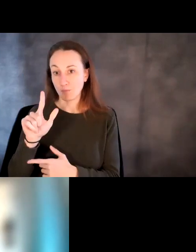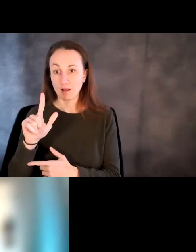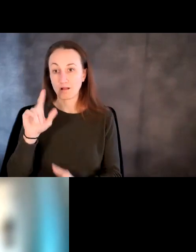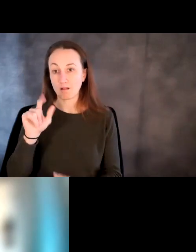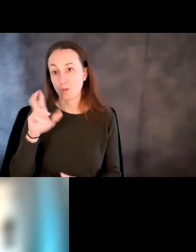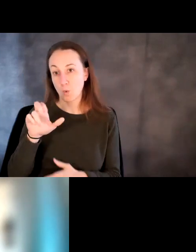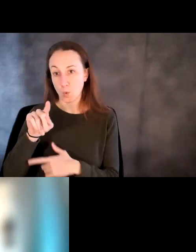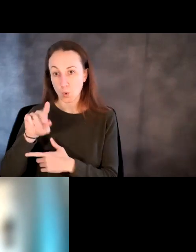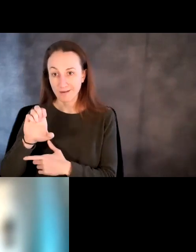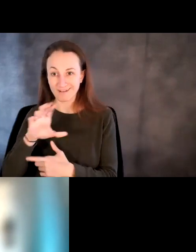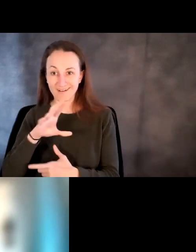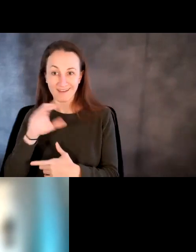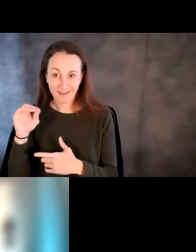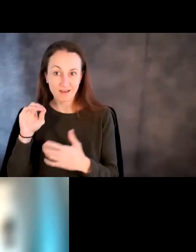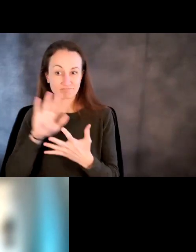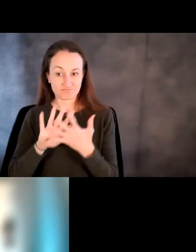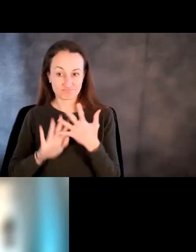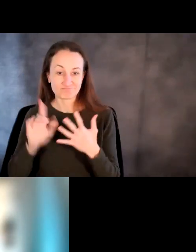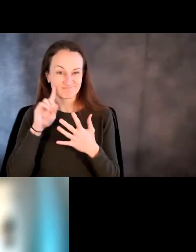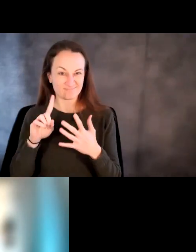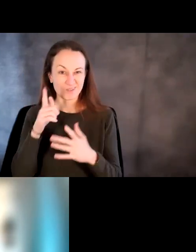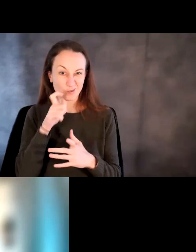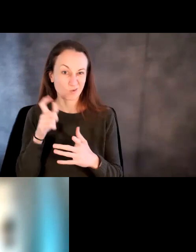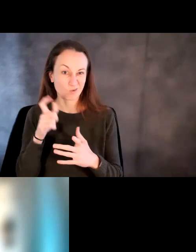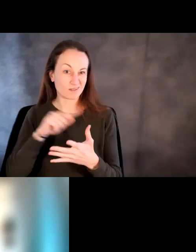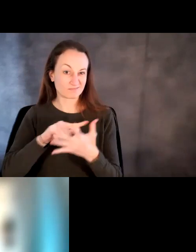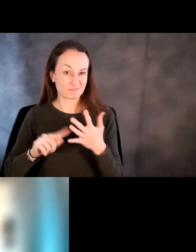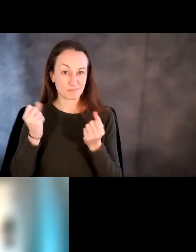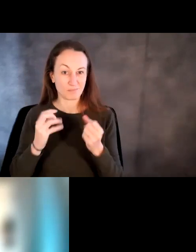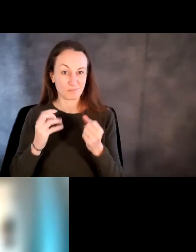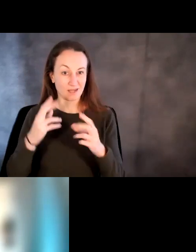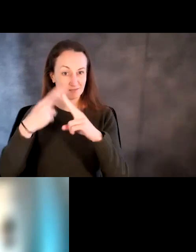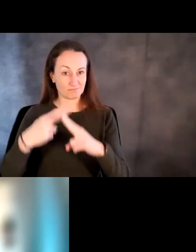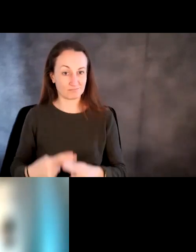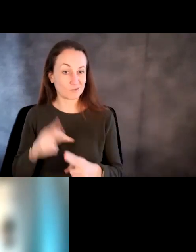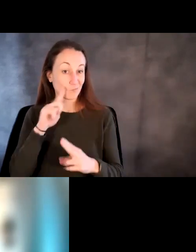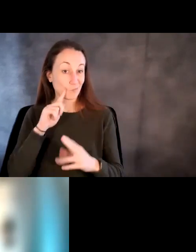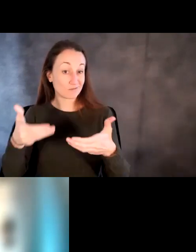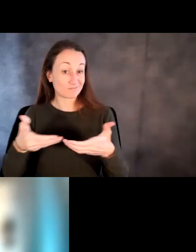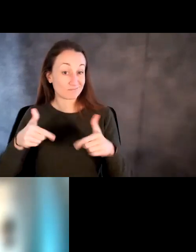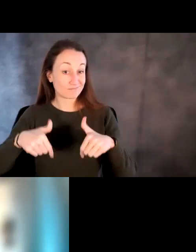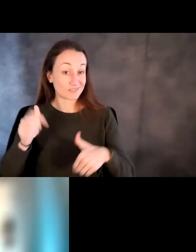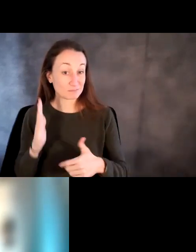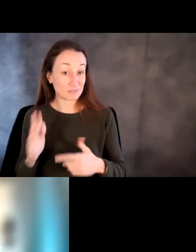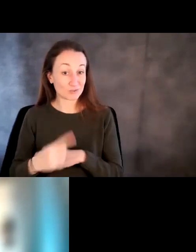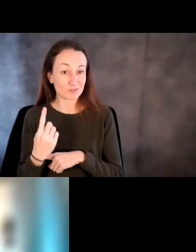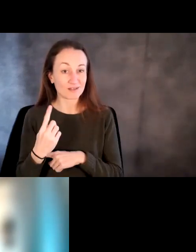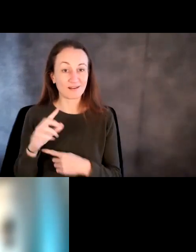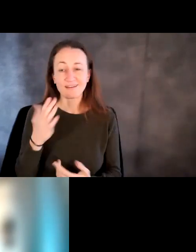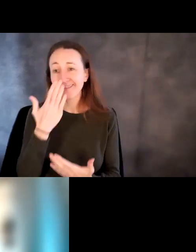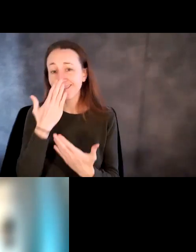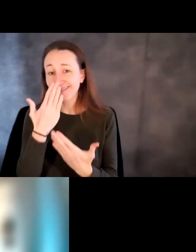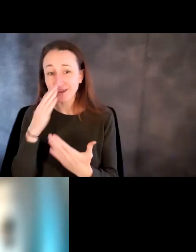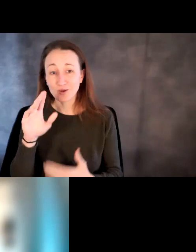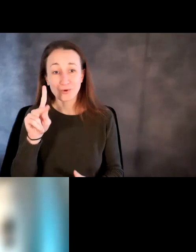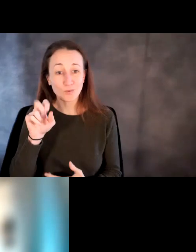things, to introduce our speaker. Go ahead, Frances. Thanks, Kevin. And actually, I'd just like to thank you very